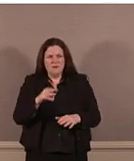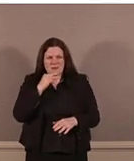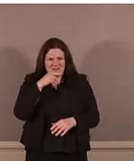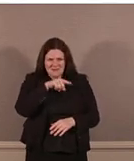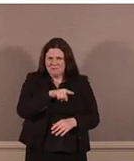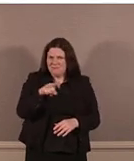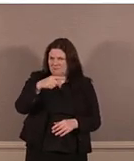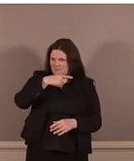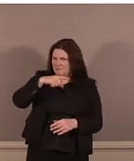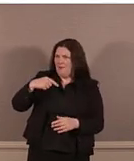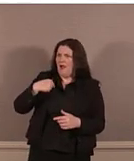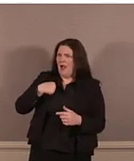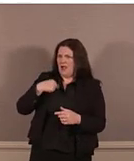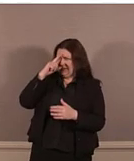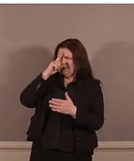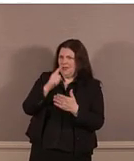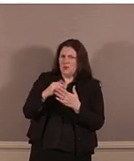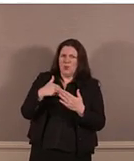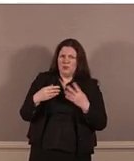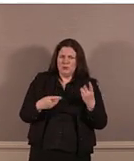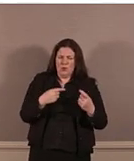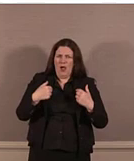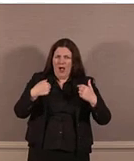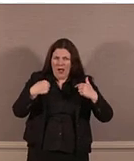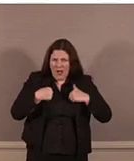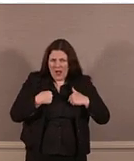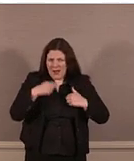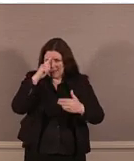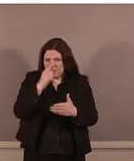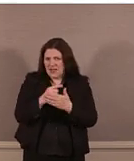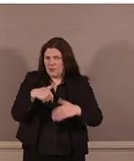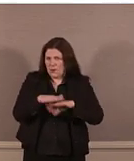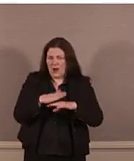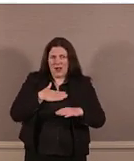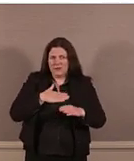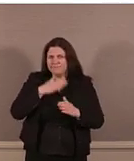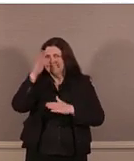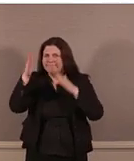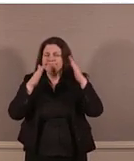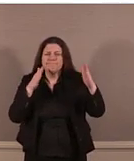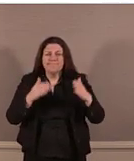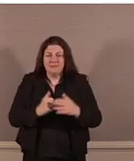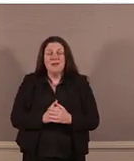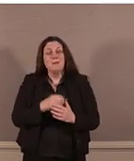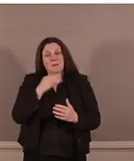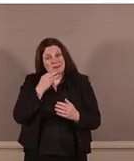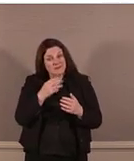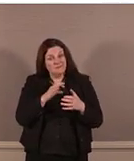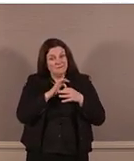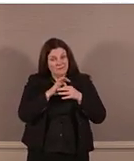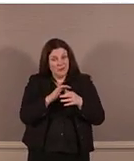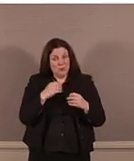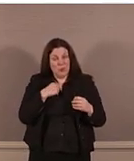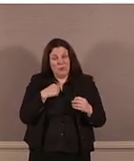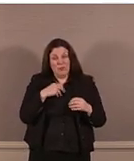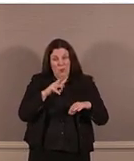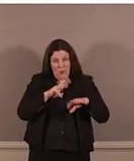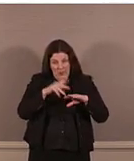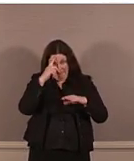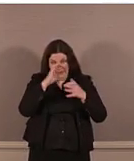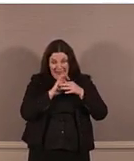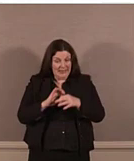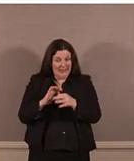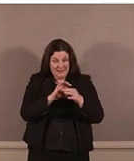decide what I'm going to do and I decide where I want to be. And that brings me on to the wellbeing framework, and I mentioned that earlier about how the